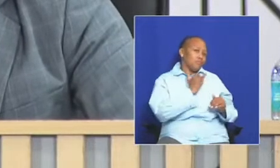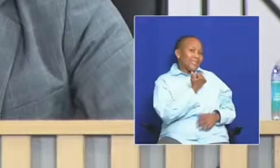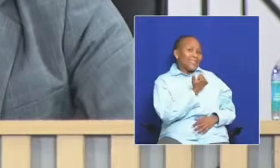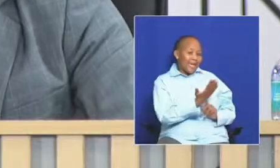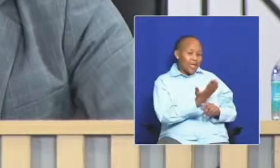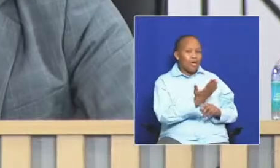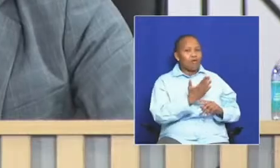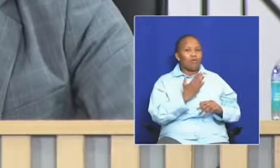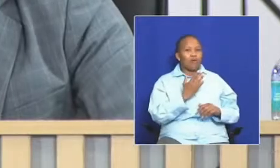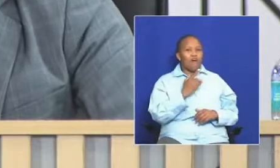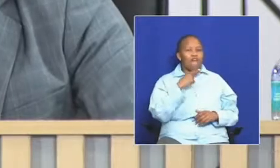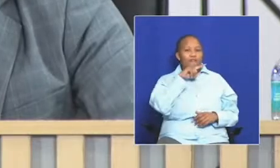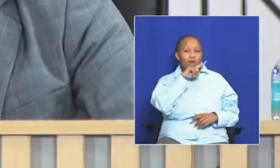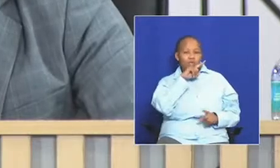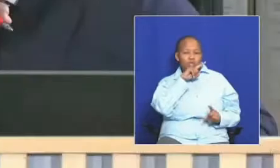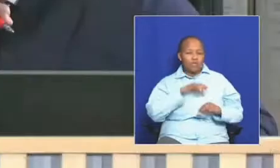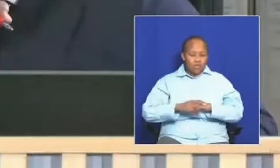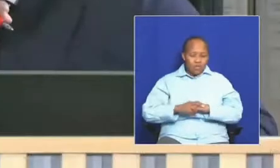Mr. Matlala,